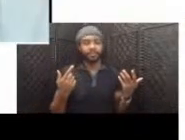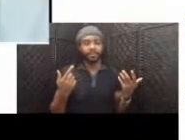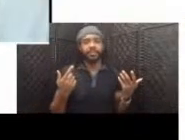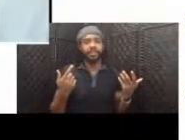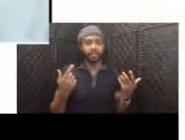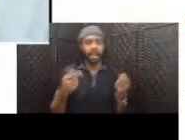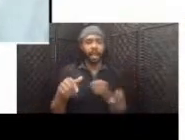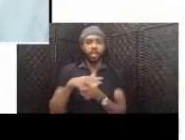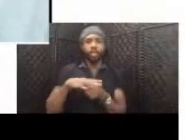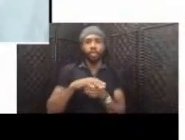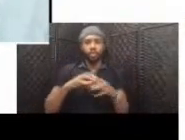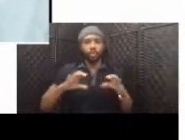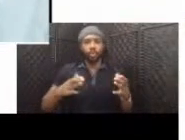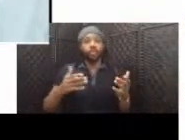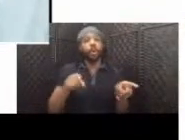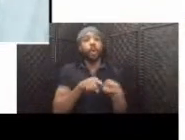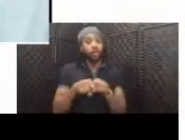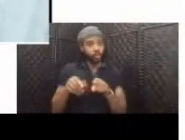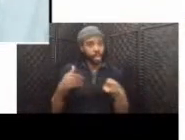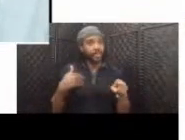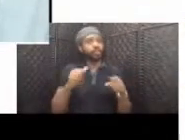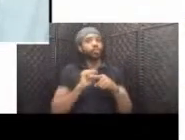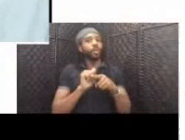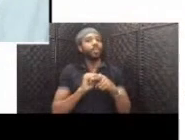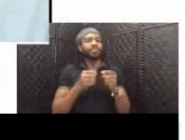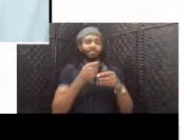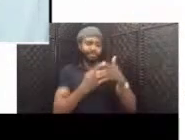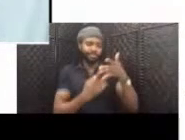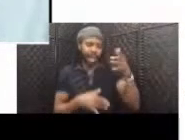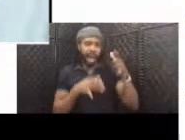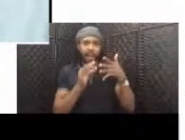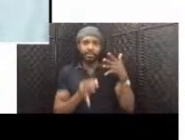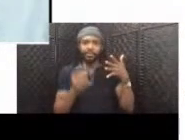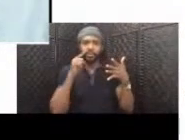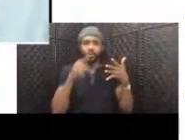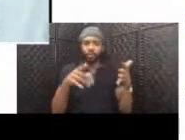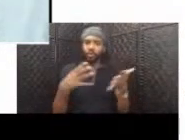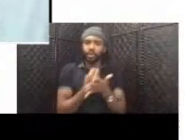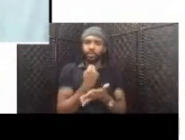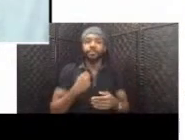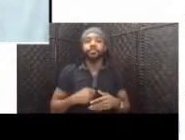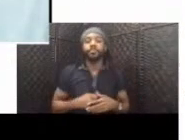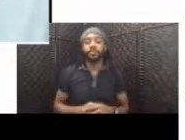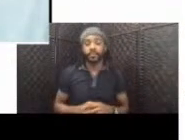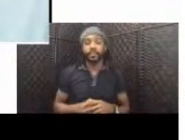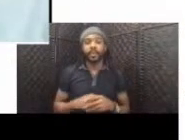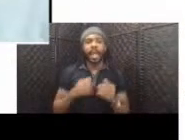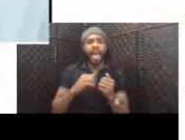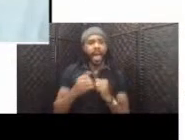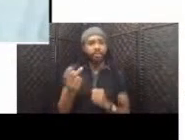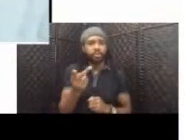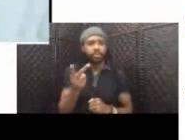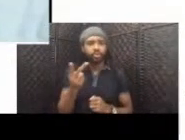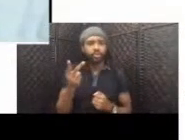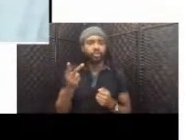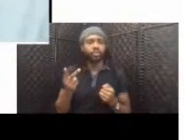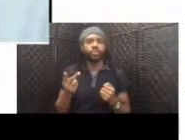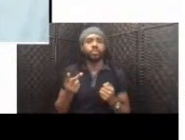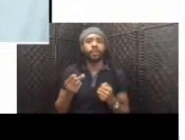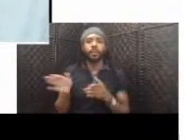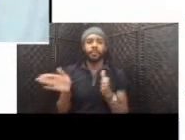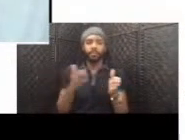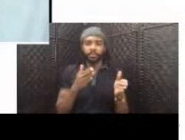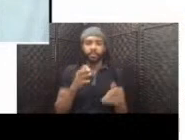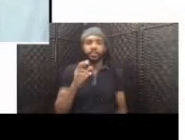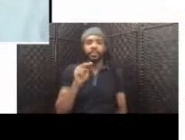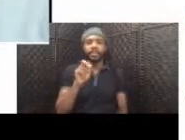parties also do that training. So there are definitely so many avenues to take. How did you guys go about, and I'll go back to you, Needy. How did